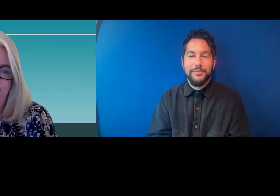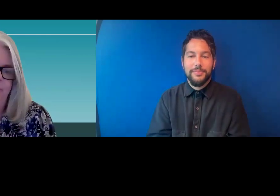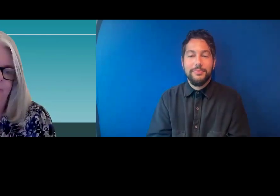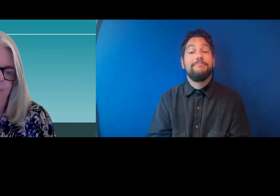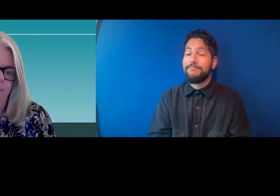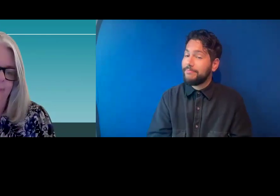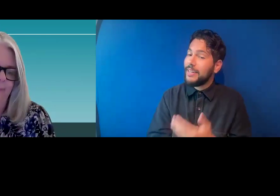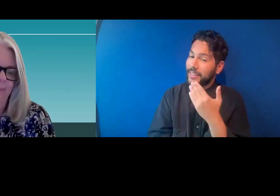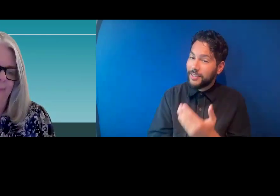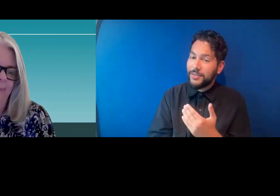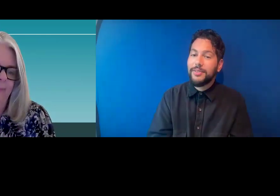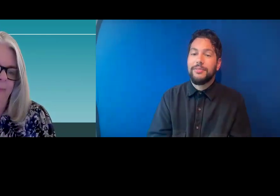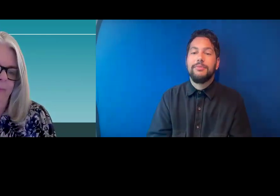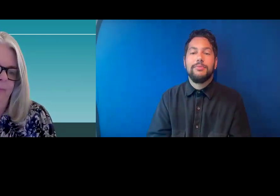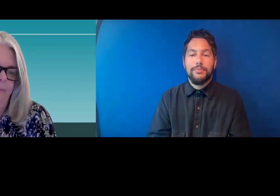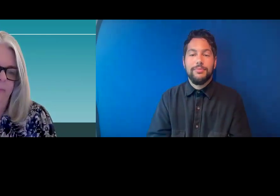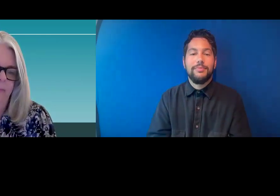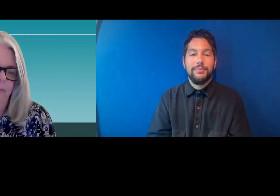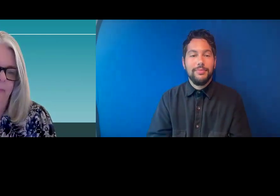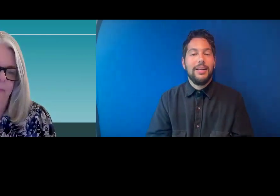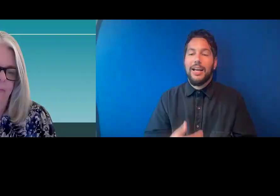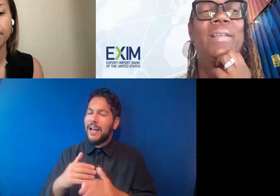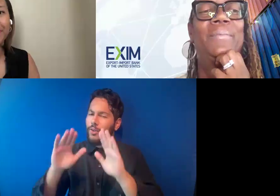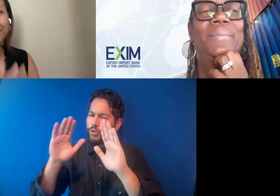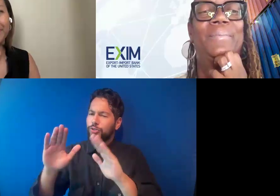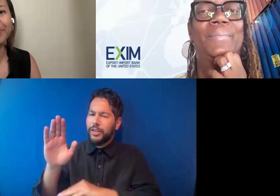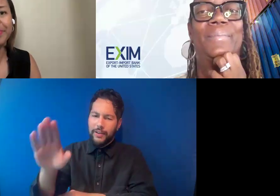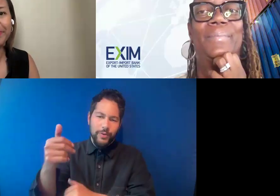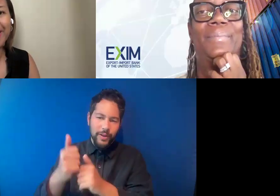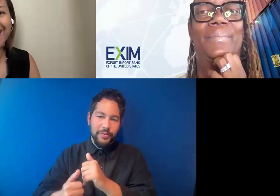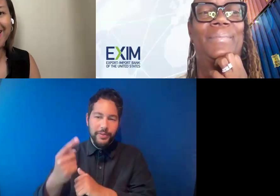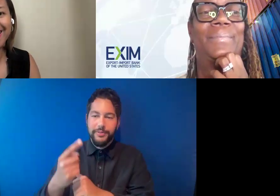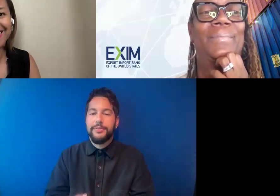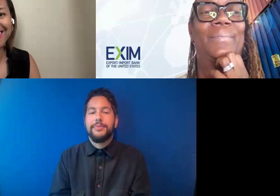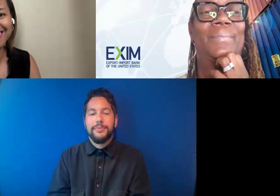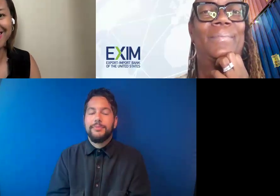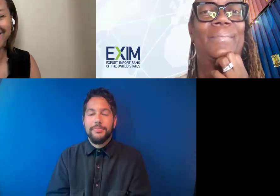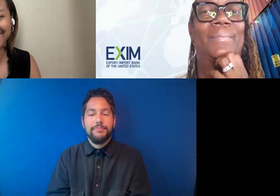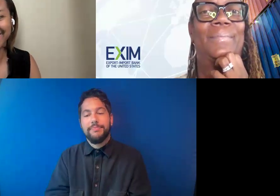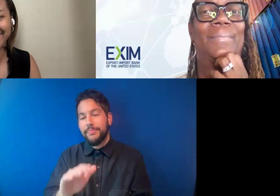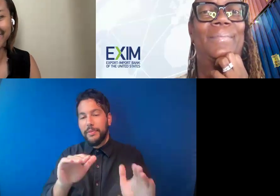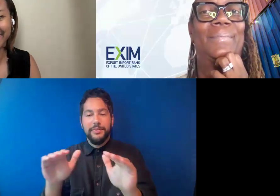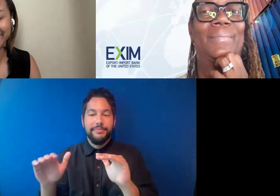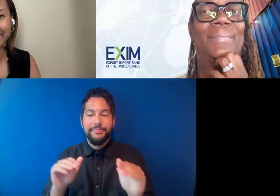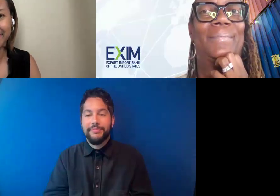Thank you. Have a great afternoon, everyone. Bye.